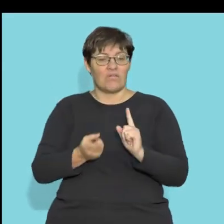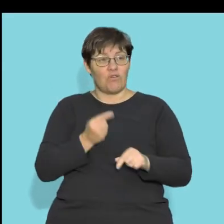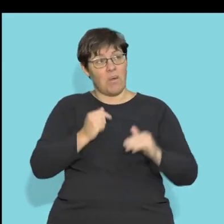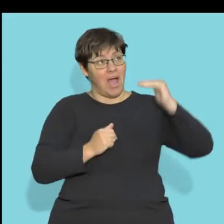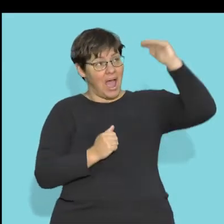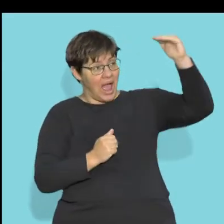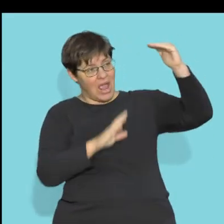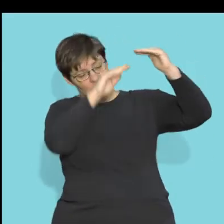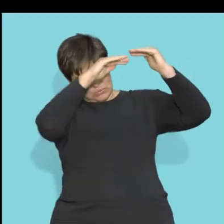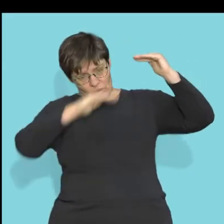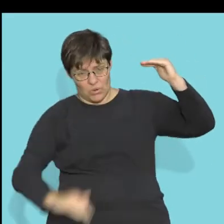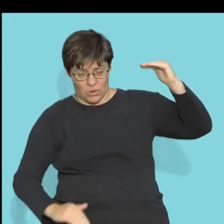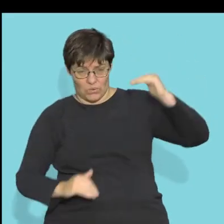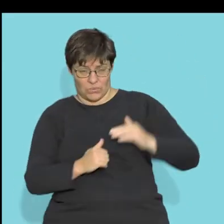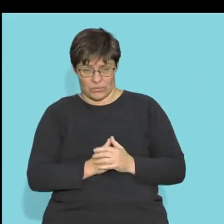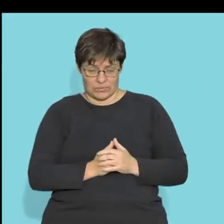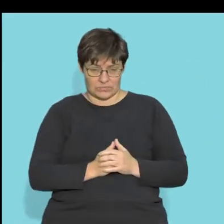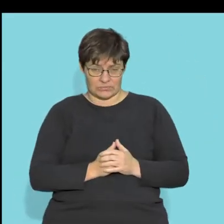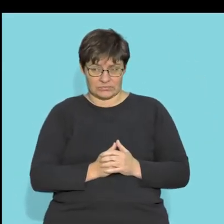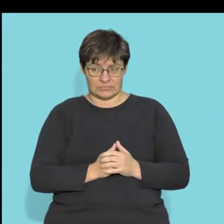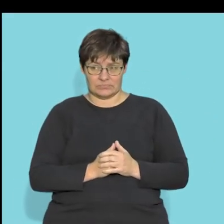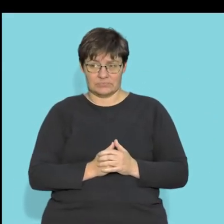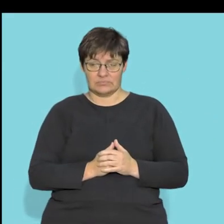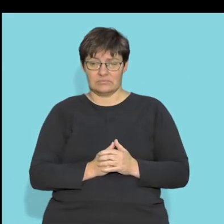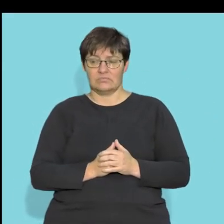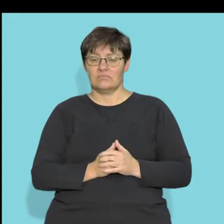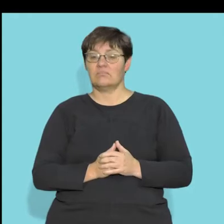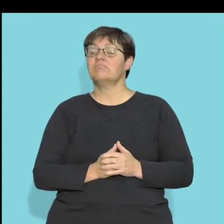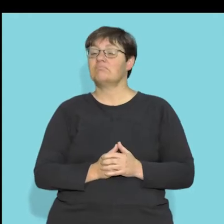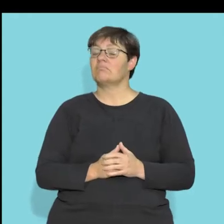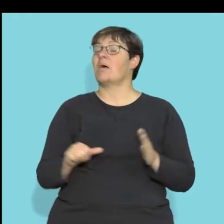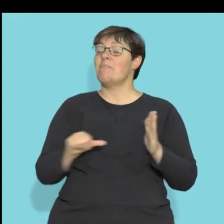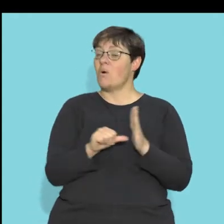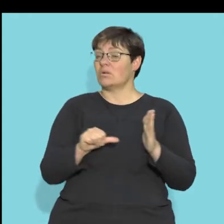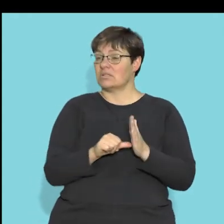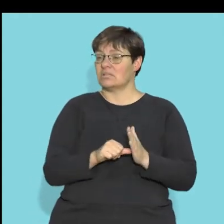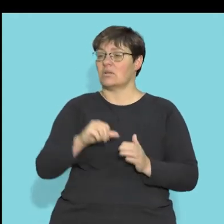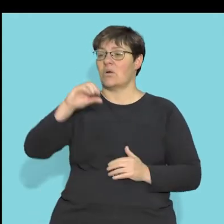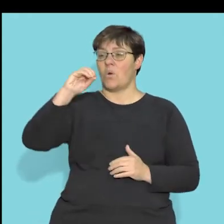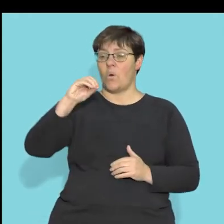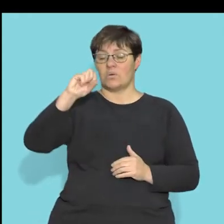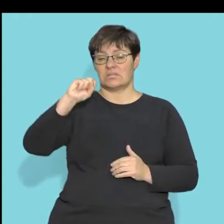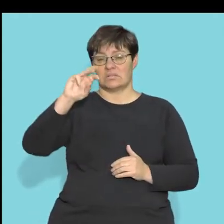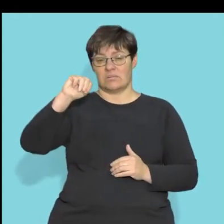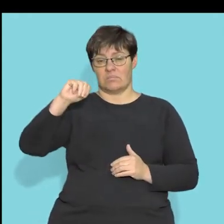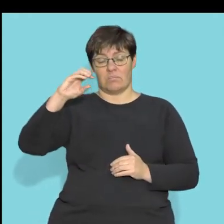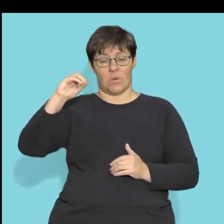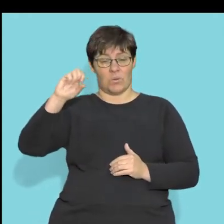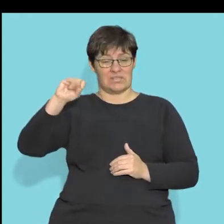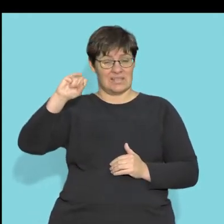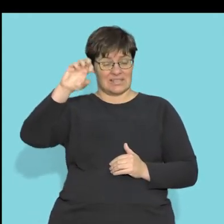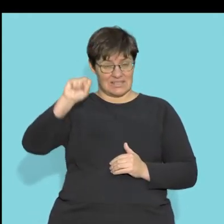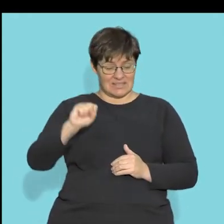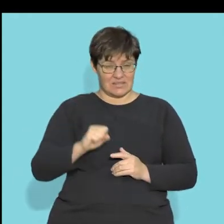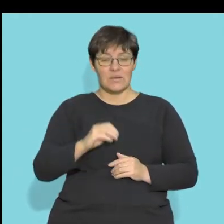will always move from a high concentration to a low concentration. So guys, very important. What is